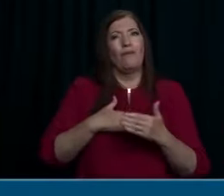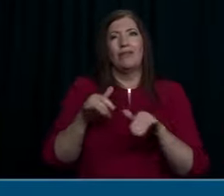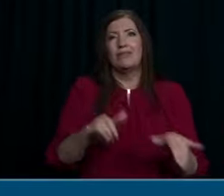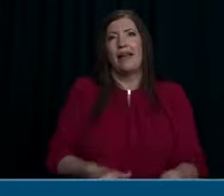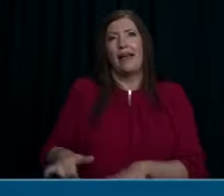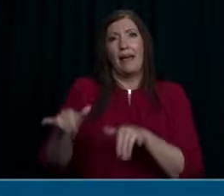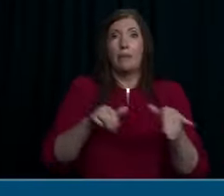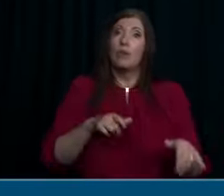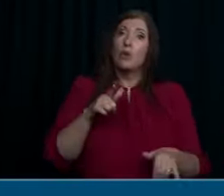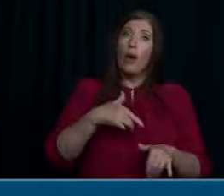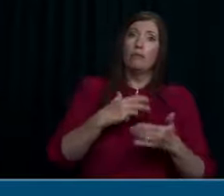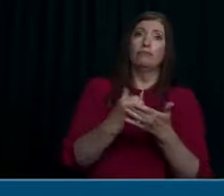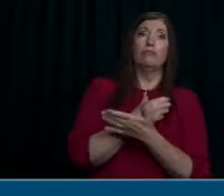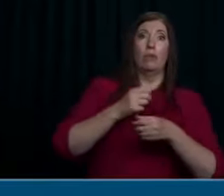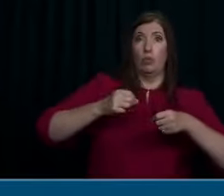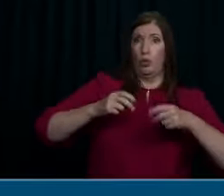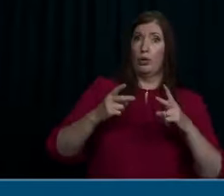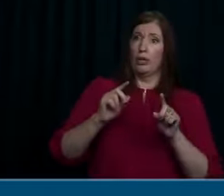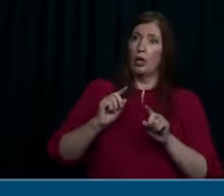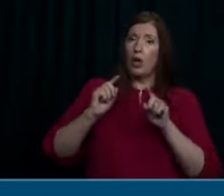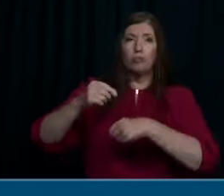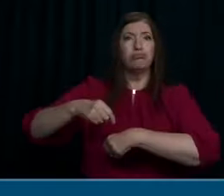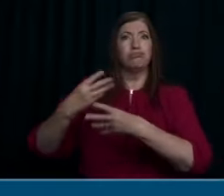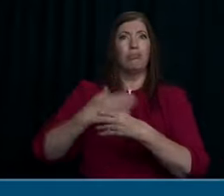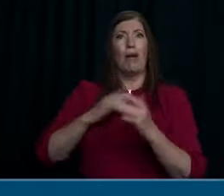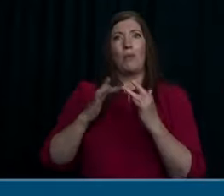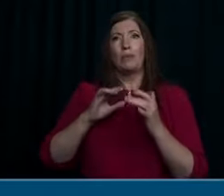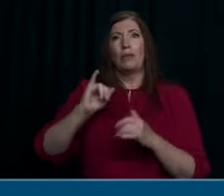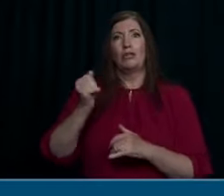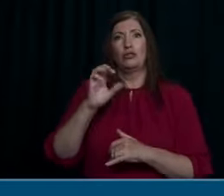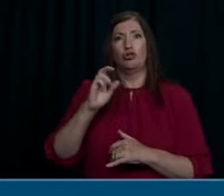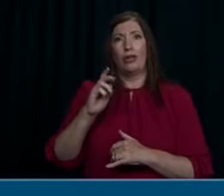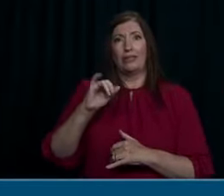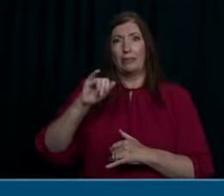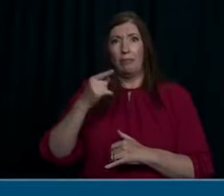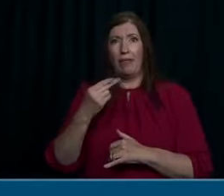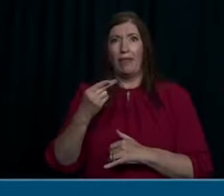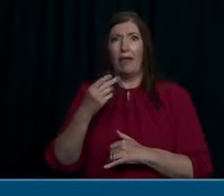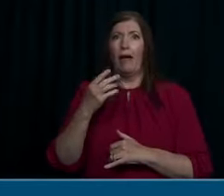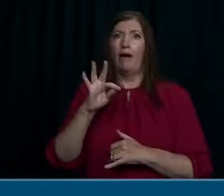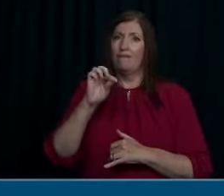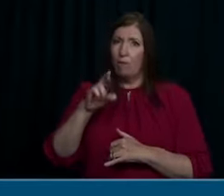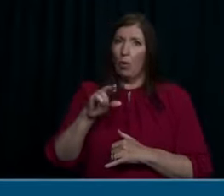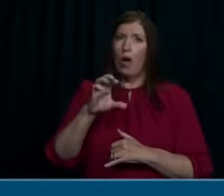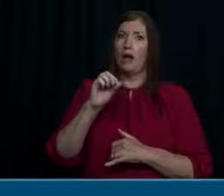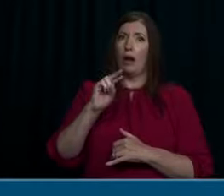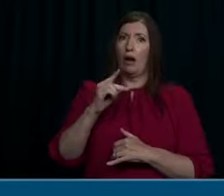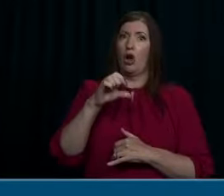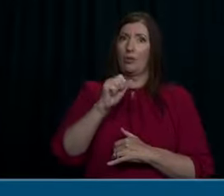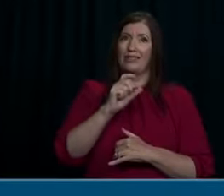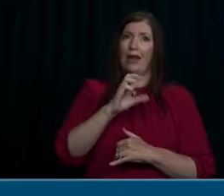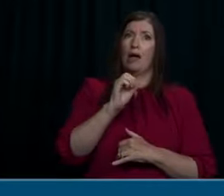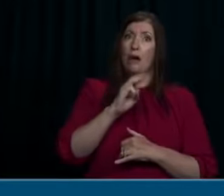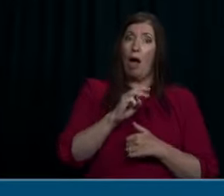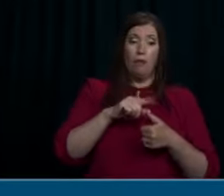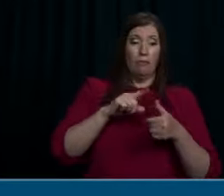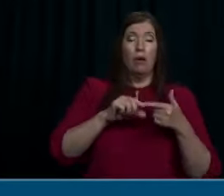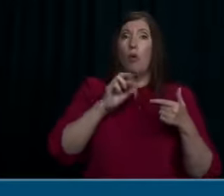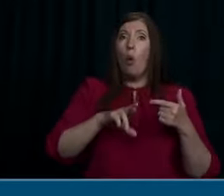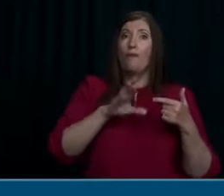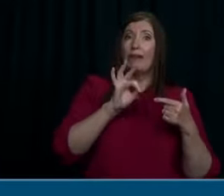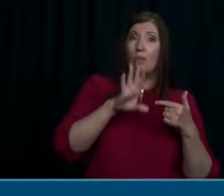So if you have an opportunity, go to my website. It's jacksmithforcongress.com. You can follow me on Facebook. You can follow me on